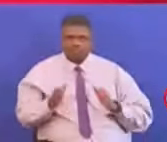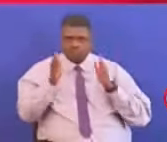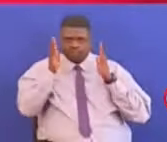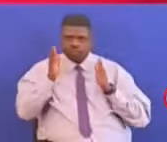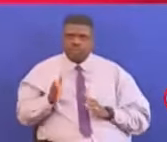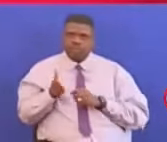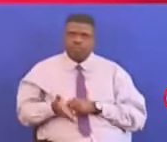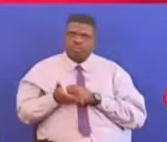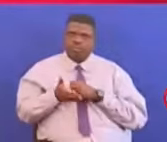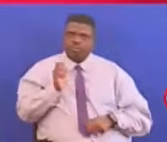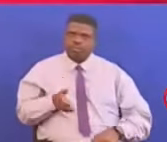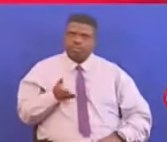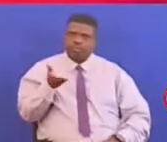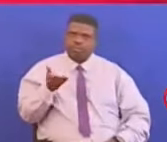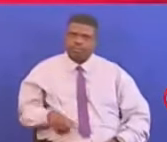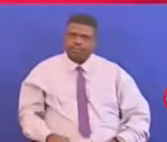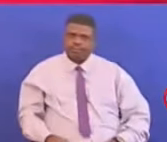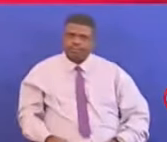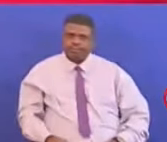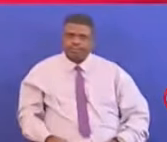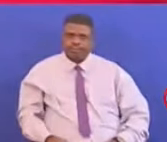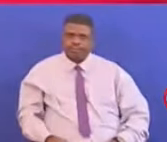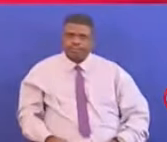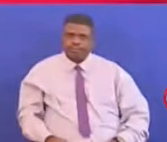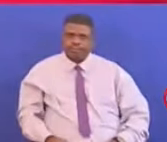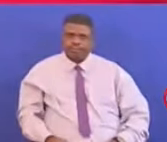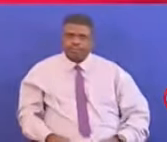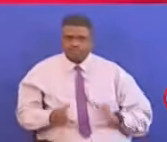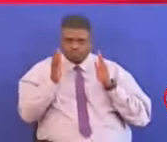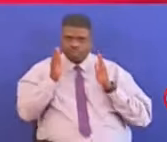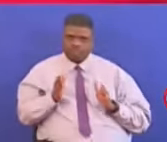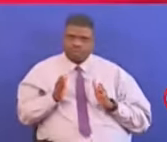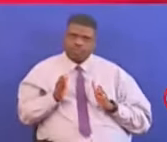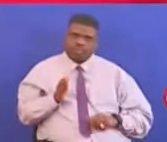Speaker, Honorable Musa Hassan Sungu,